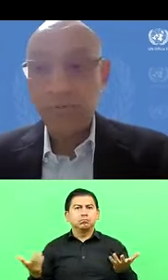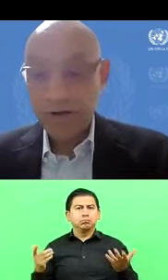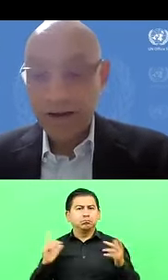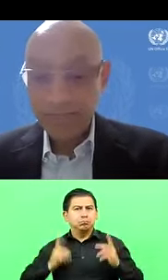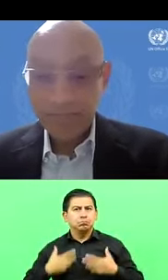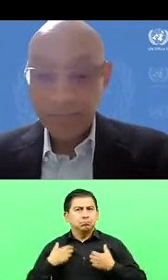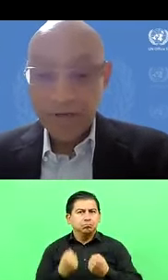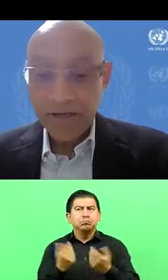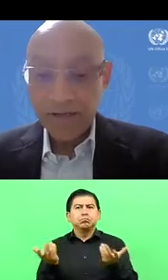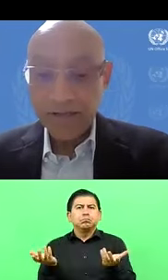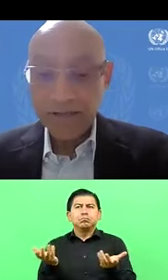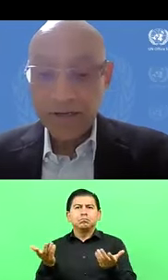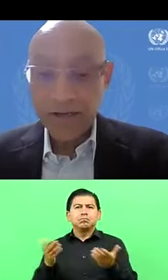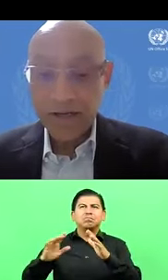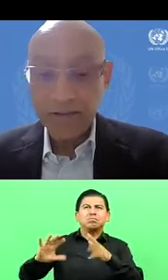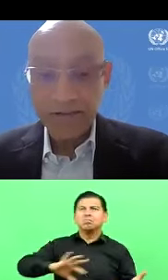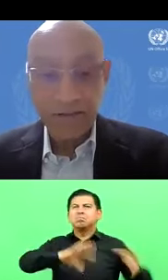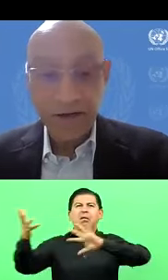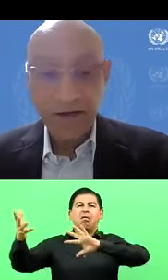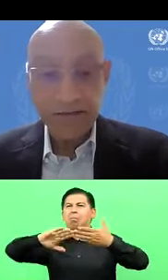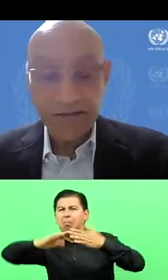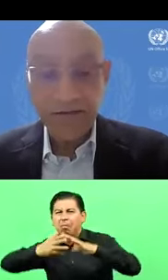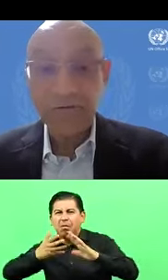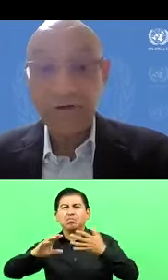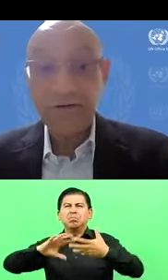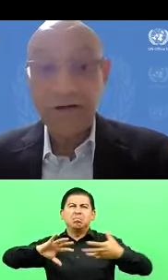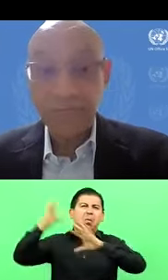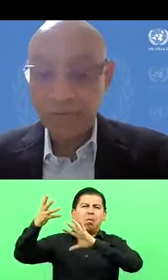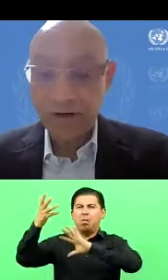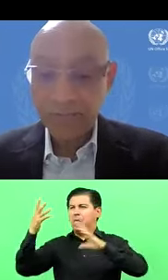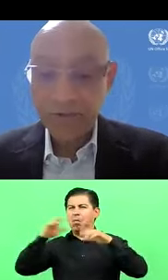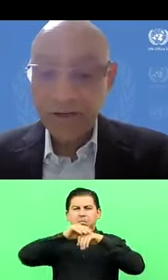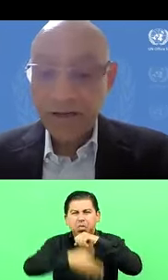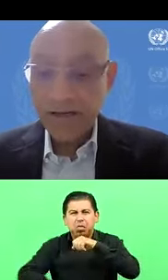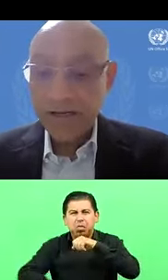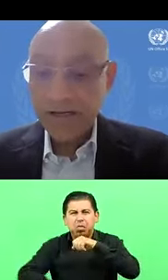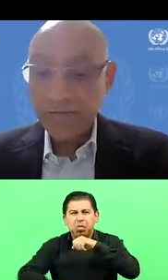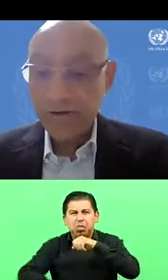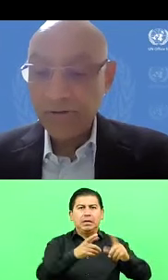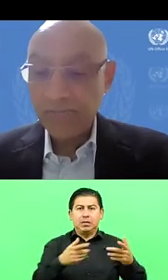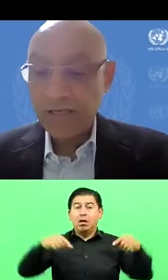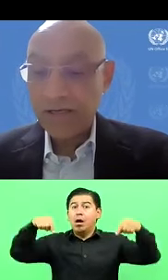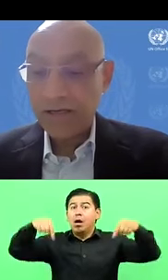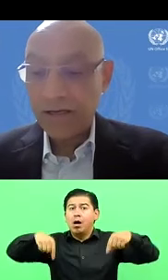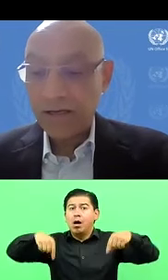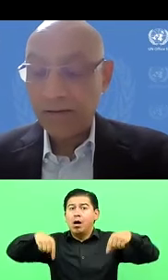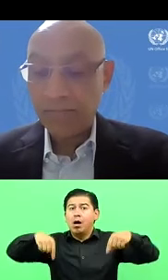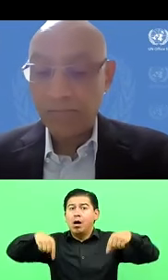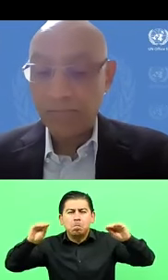This program is this set of three training programs is going to